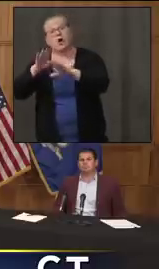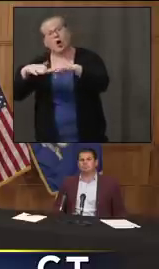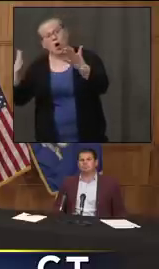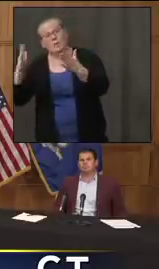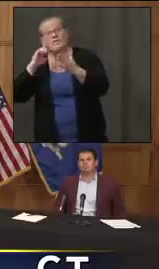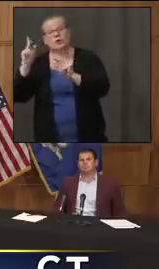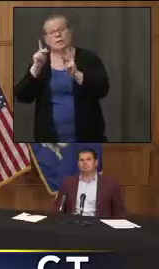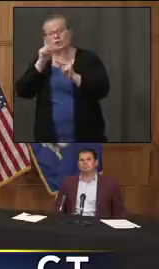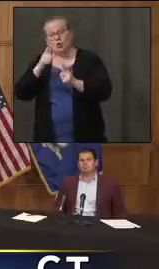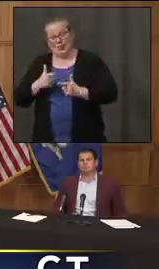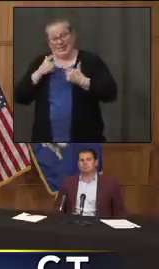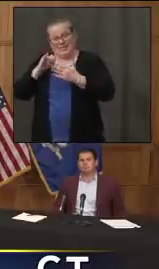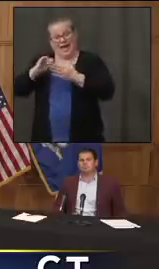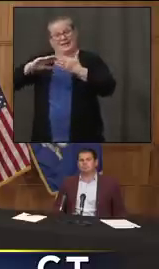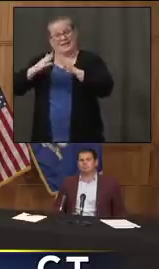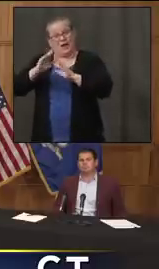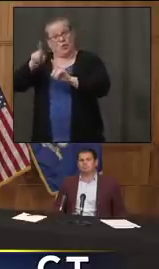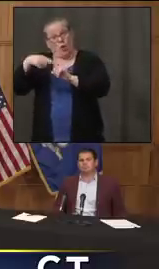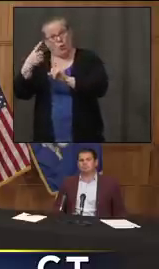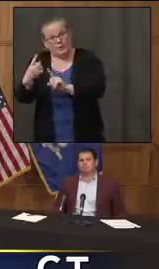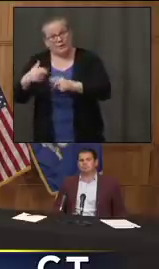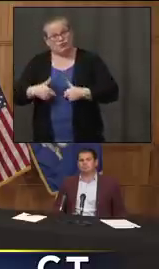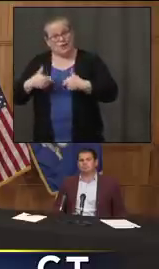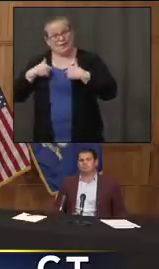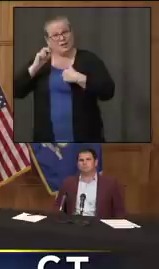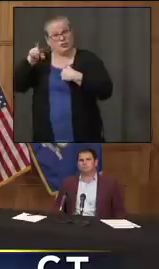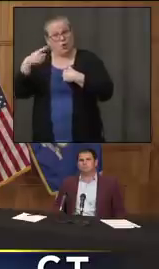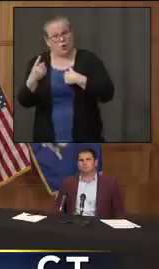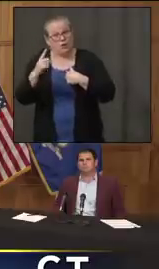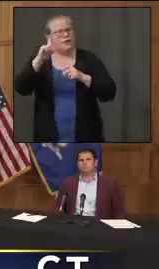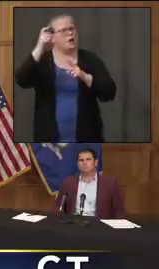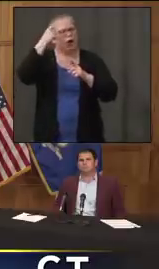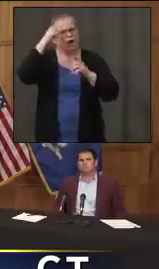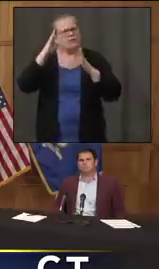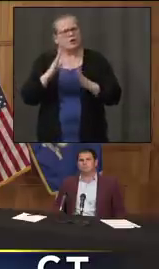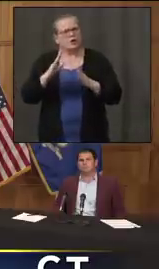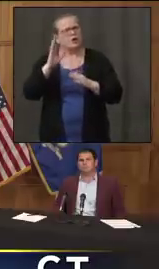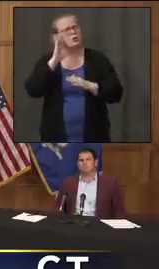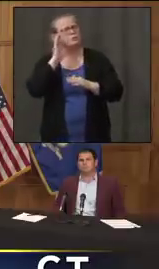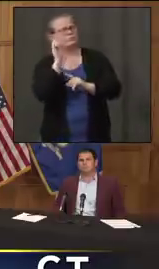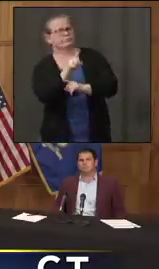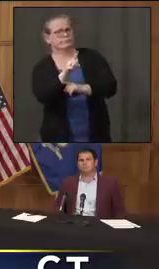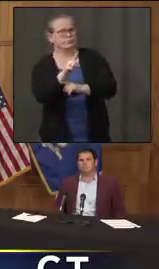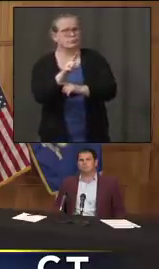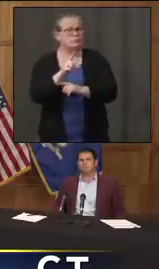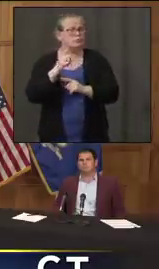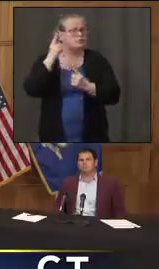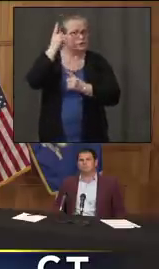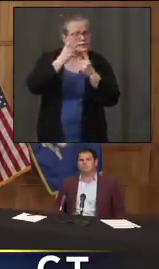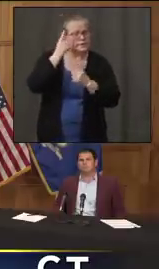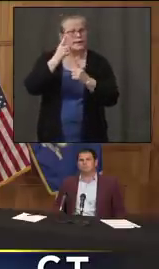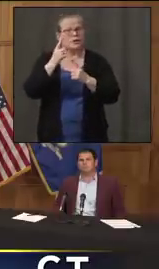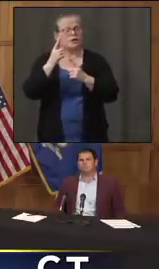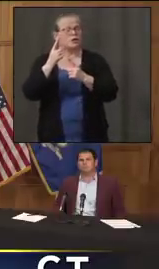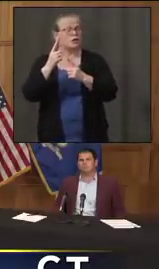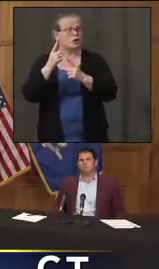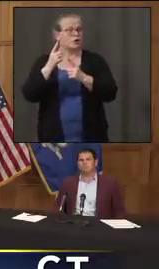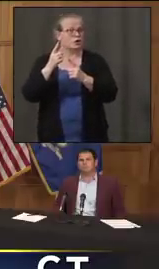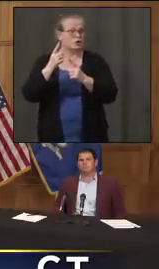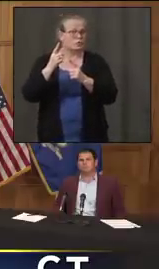residents only. Governor Lamont, will you consider issuing some guidelines for the